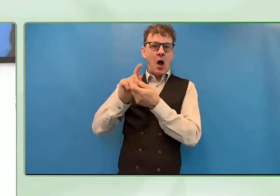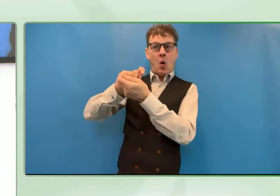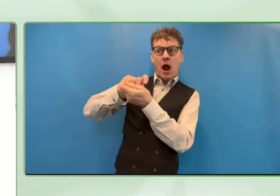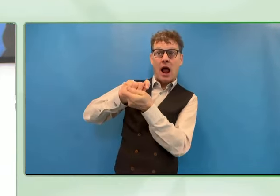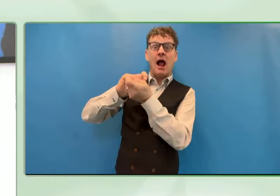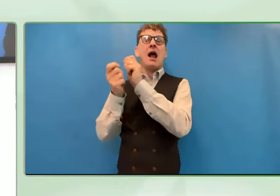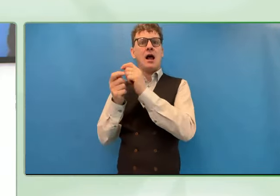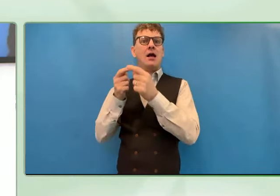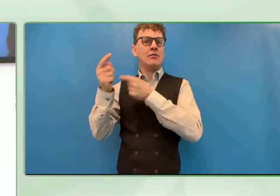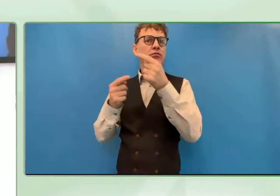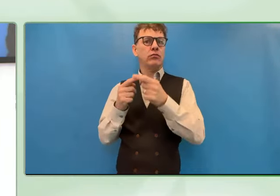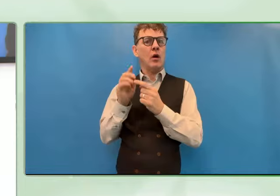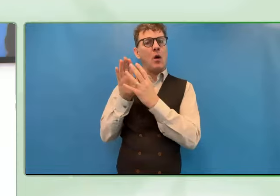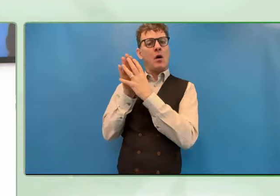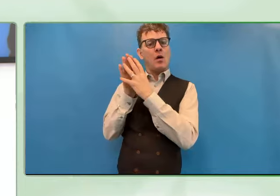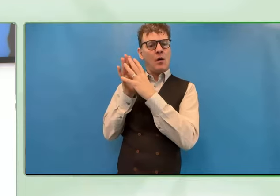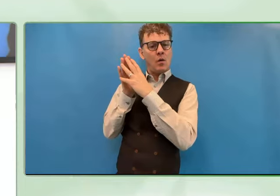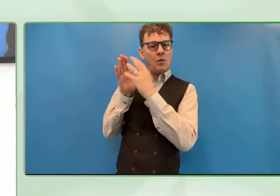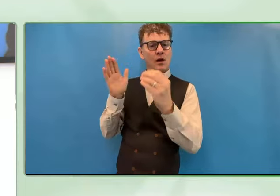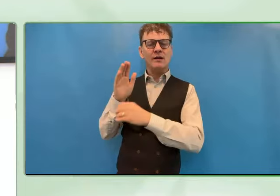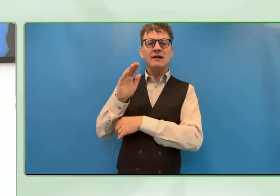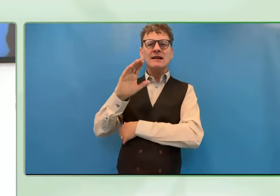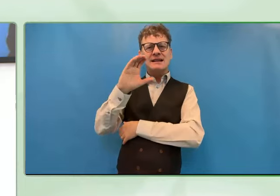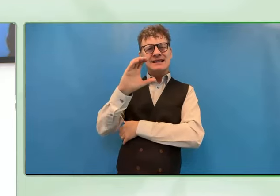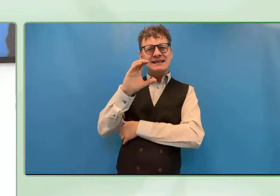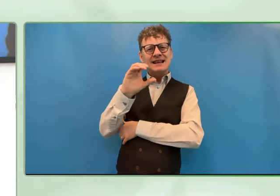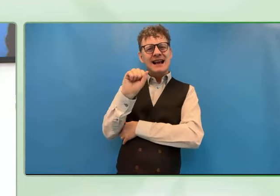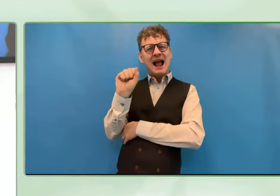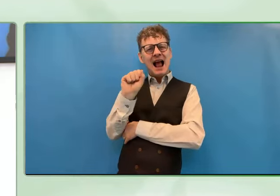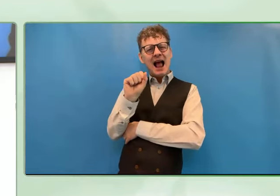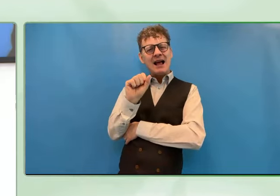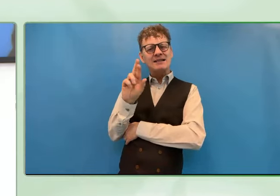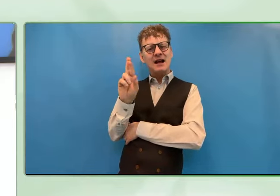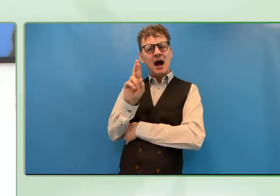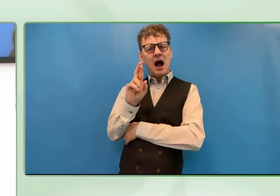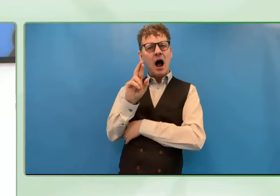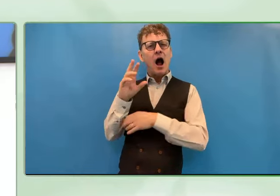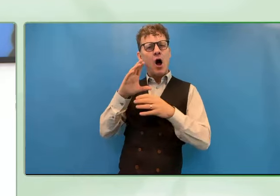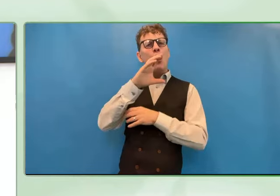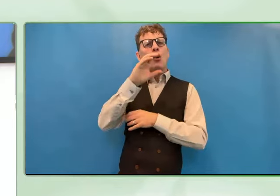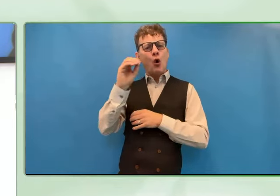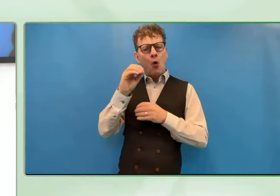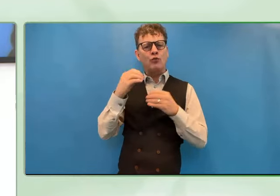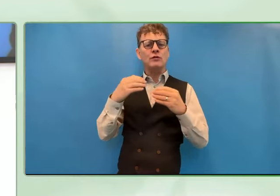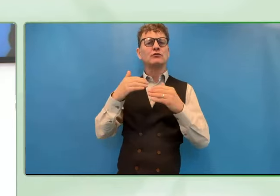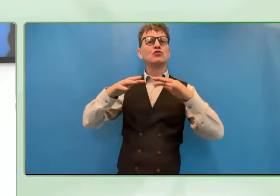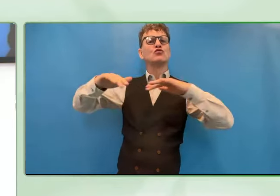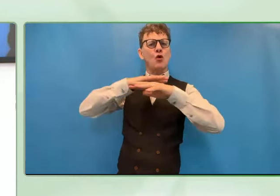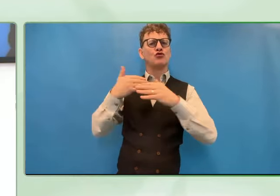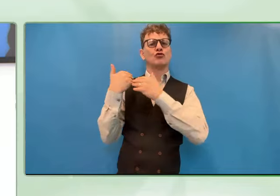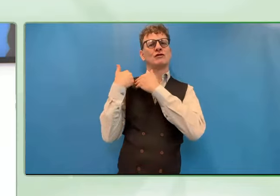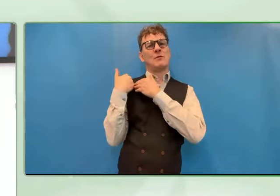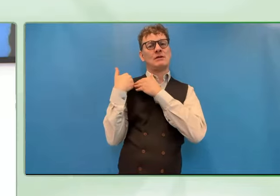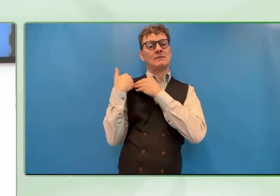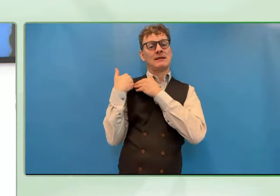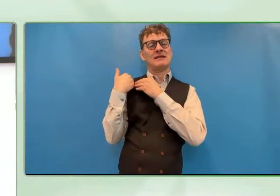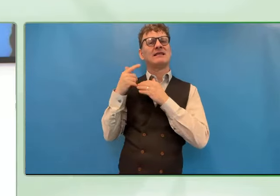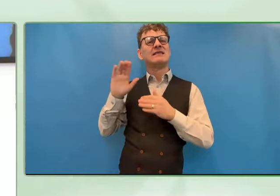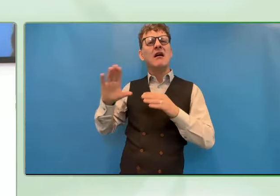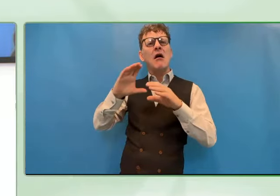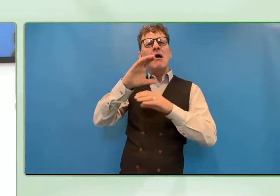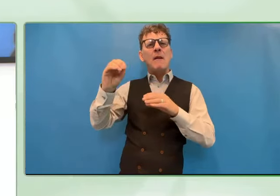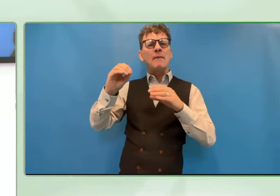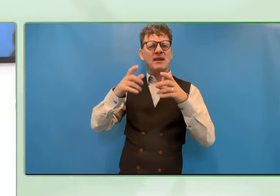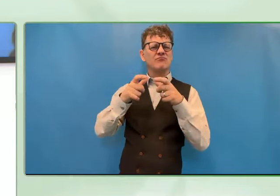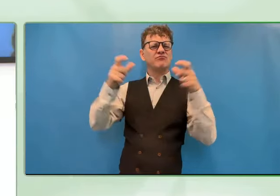model for CSR, corporate social responsibility, where every country that has a revenue over 500 crores, they have to